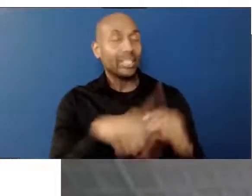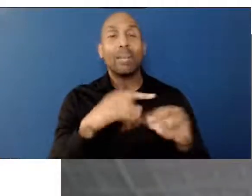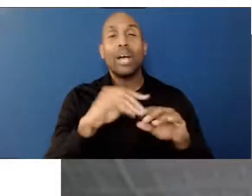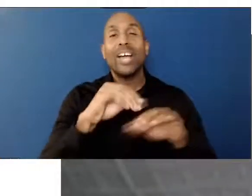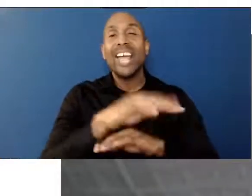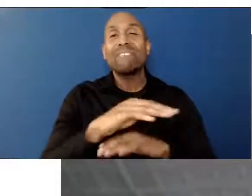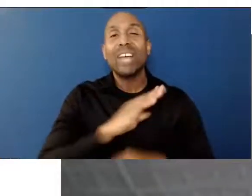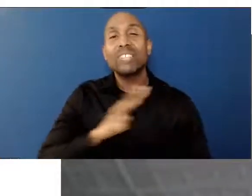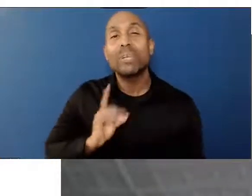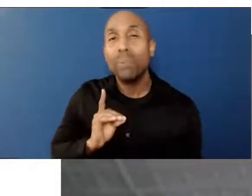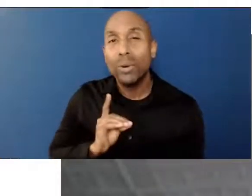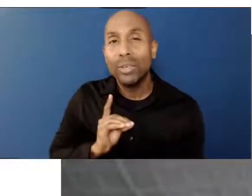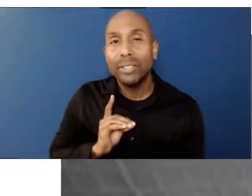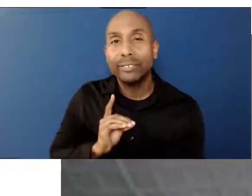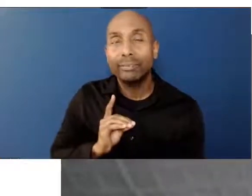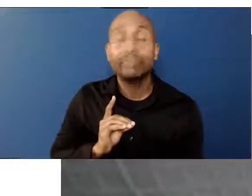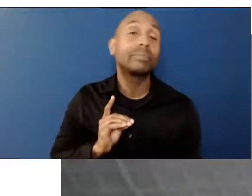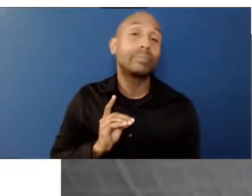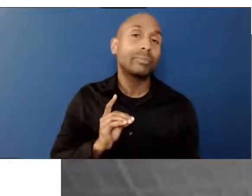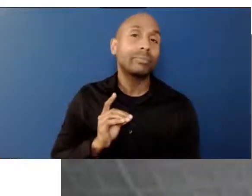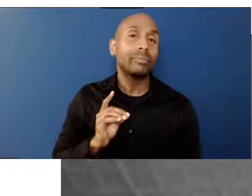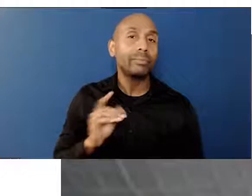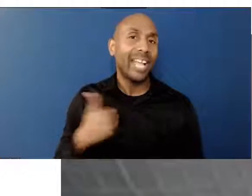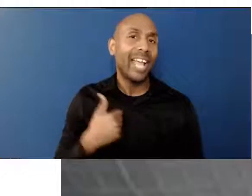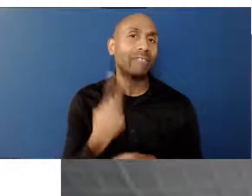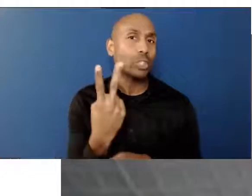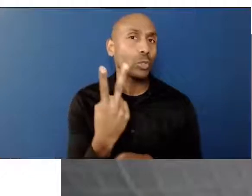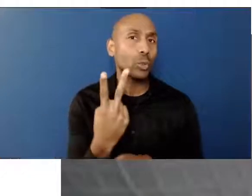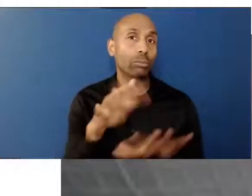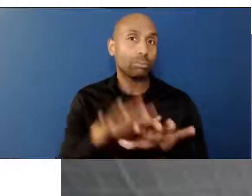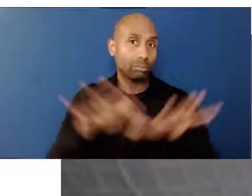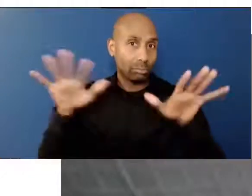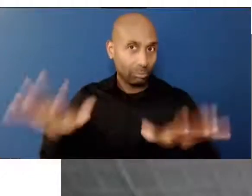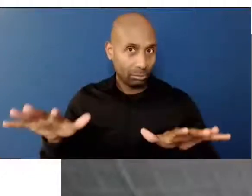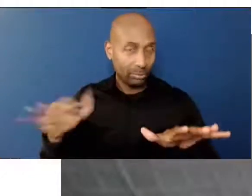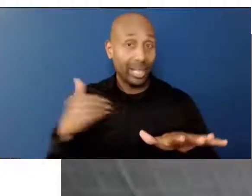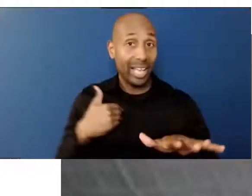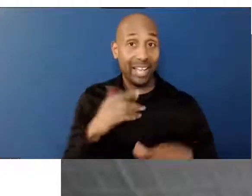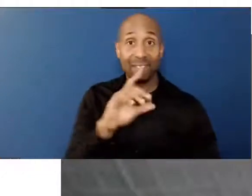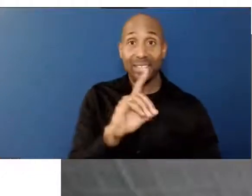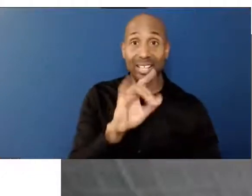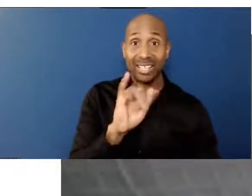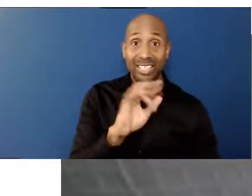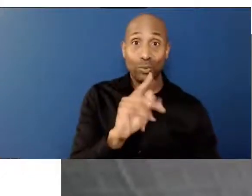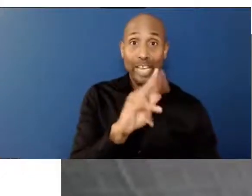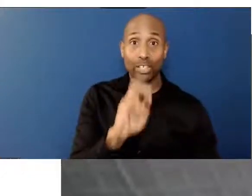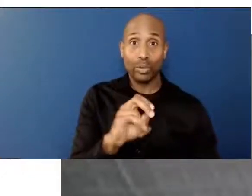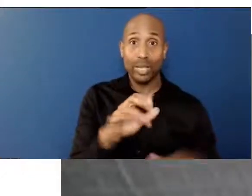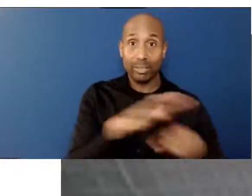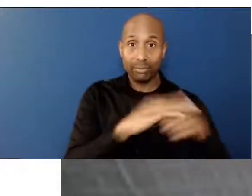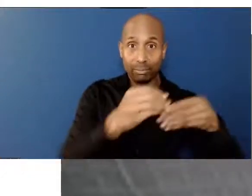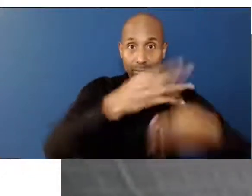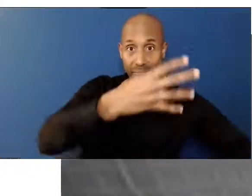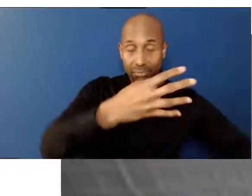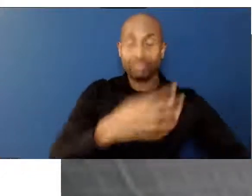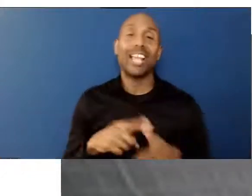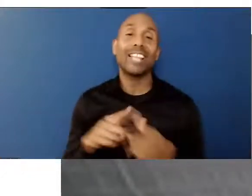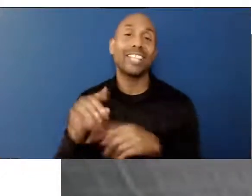folks recognize that there are two separate things. There's the directorate and the advisory board. So could you tell me a little bit about what that is?